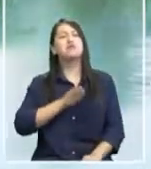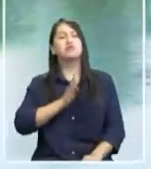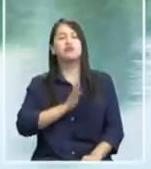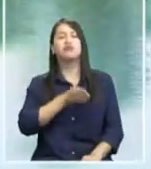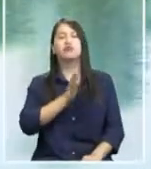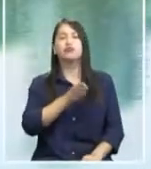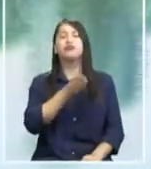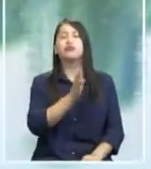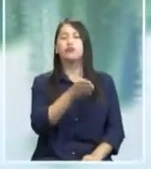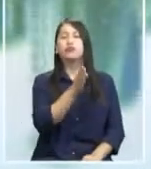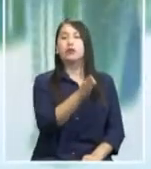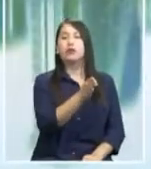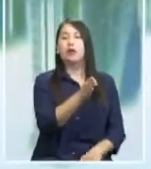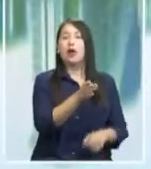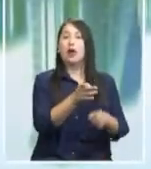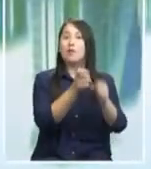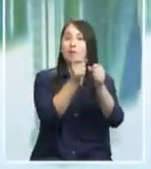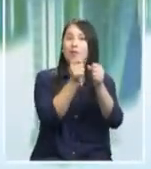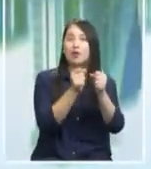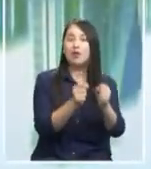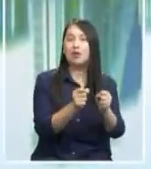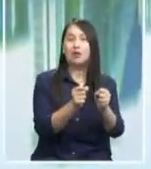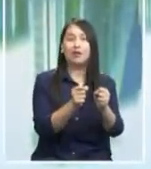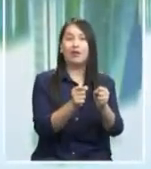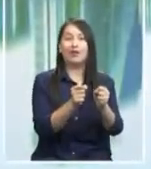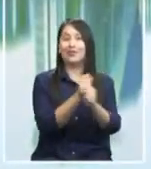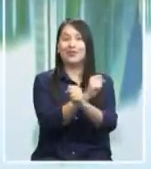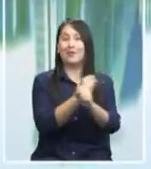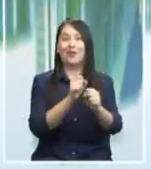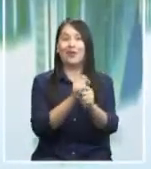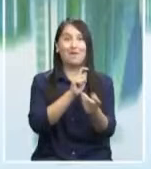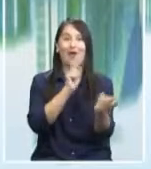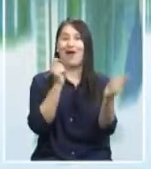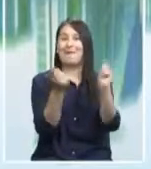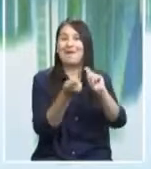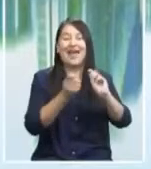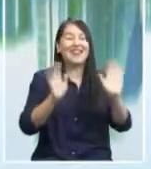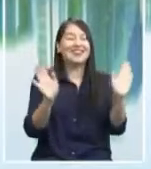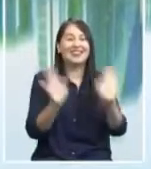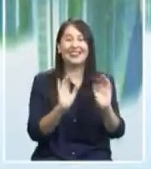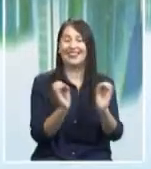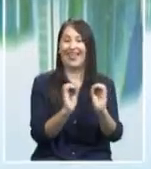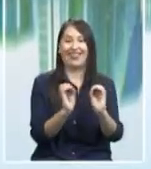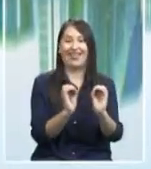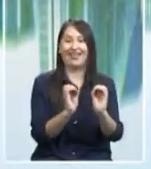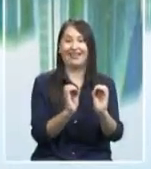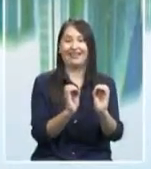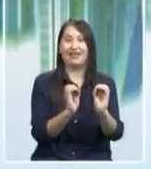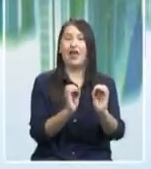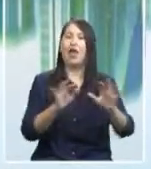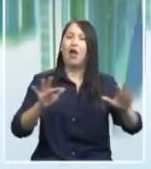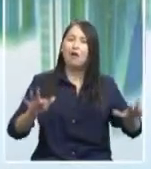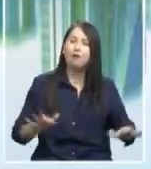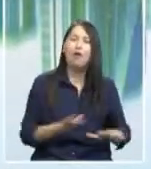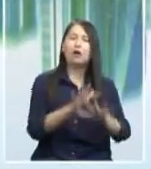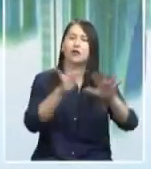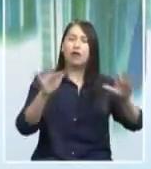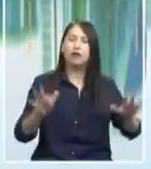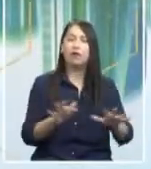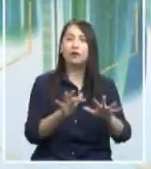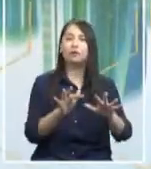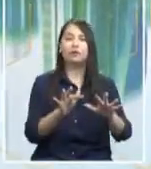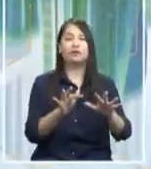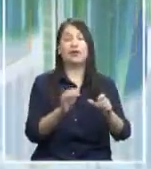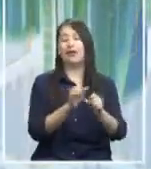cannot, despite whatever effort we make, we cannot undo the things that we have done. Today we have a